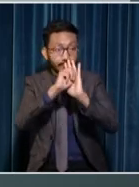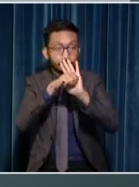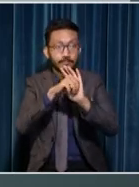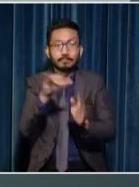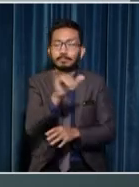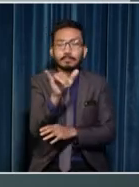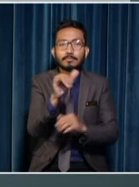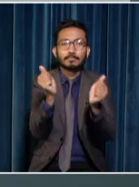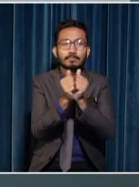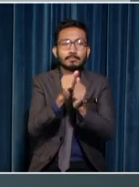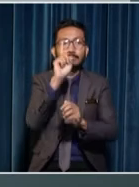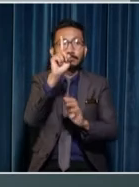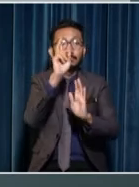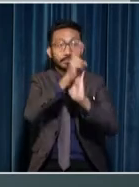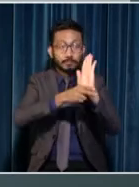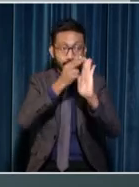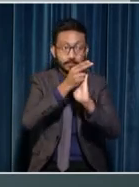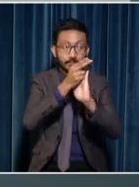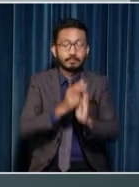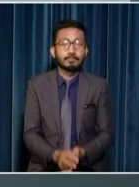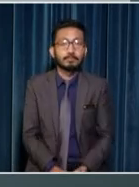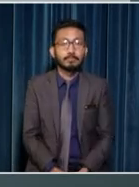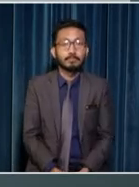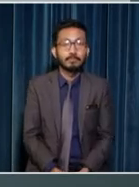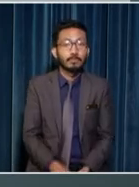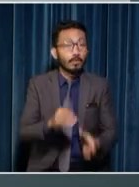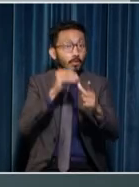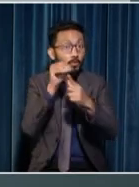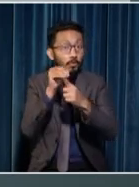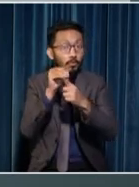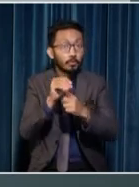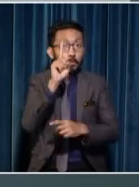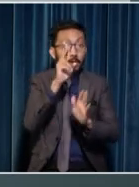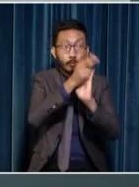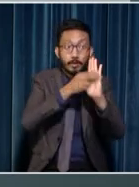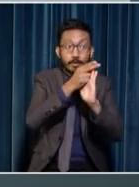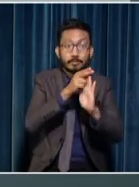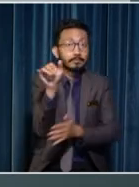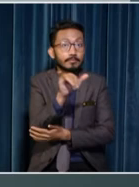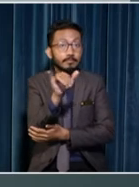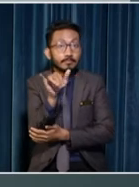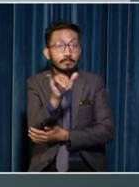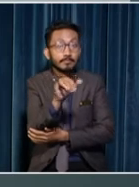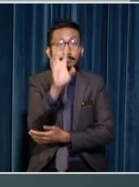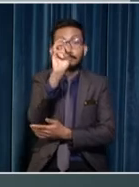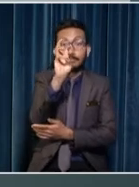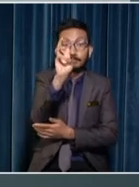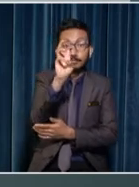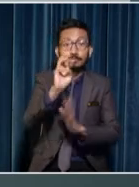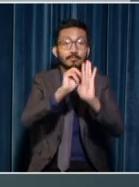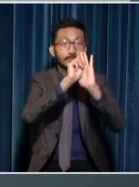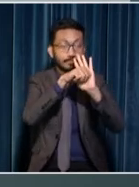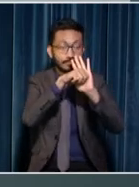minutes equals 1 hour, or 1 hour equals